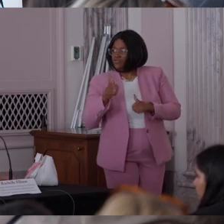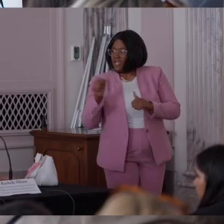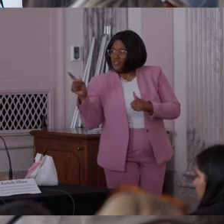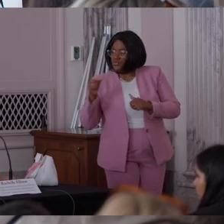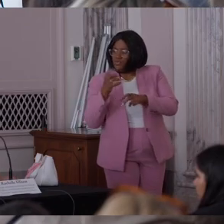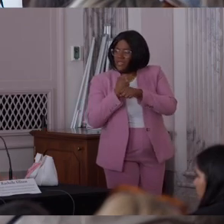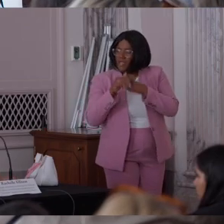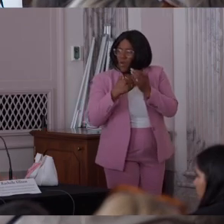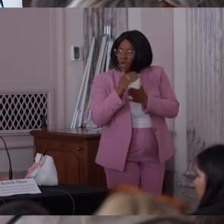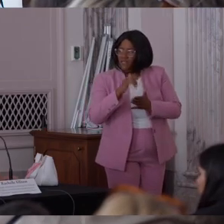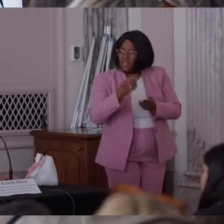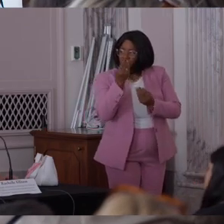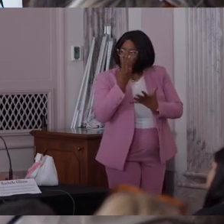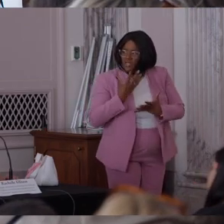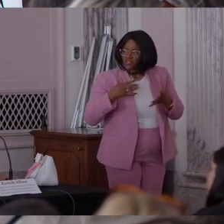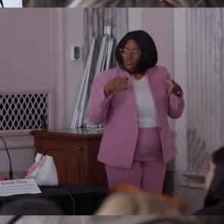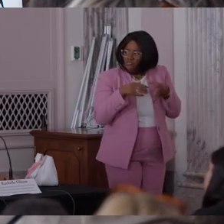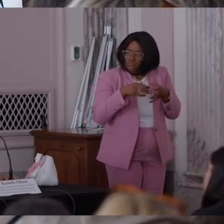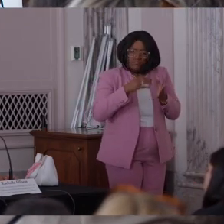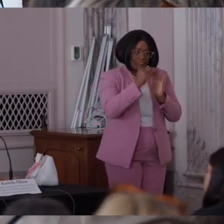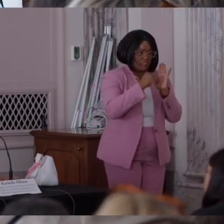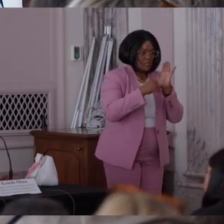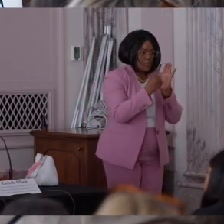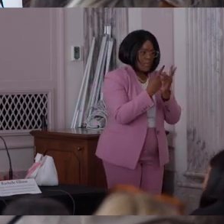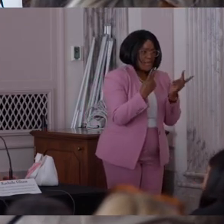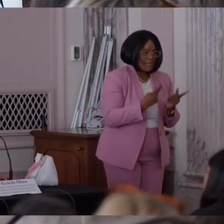all of that information together.